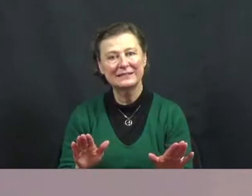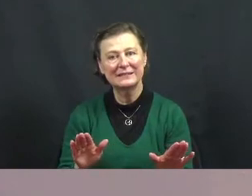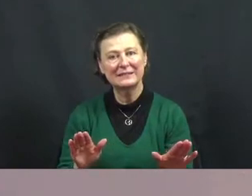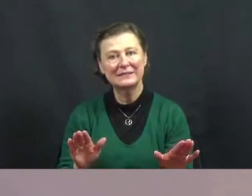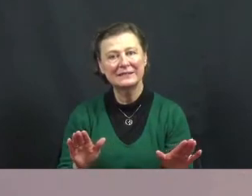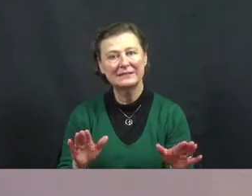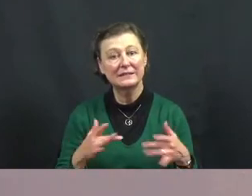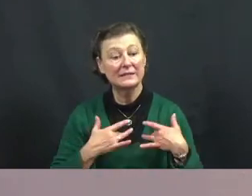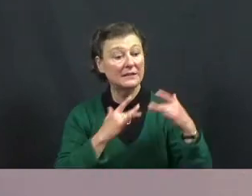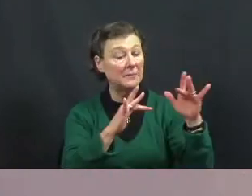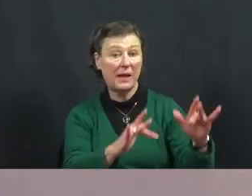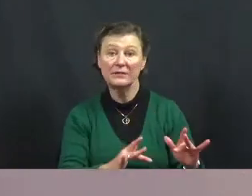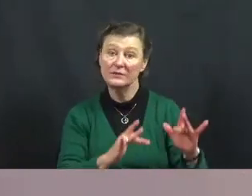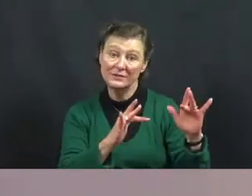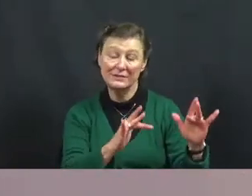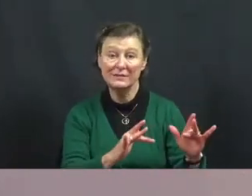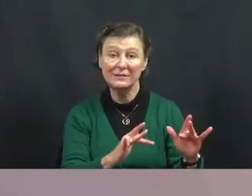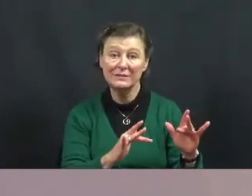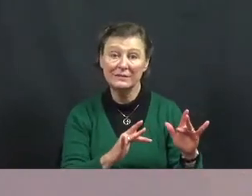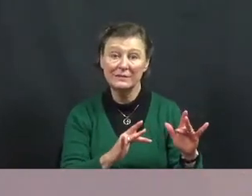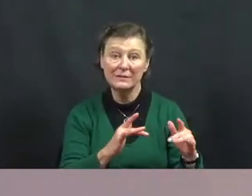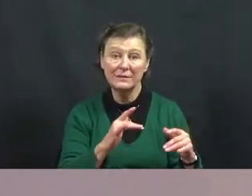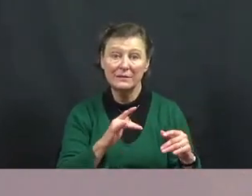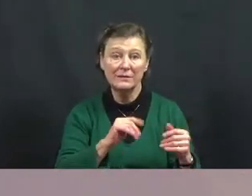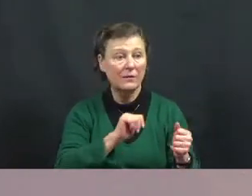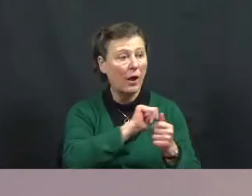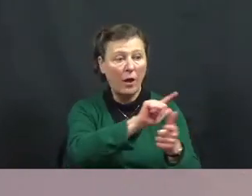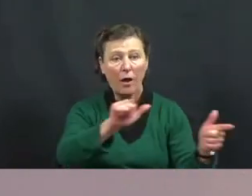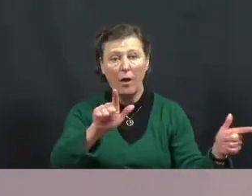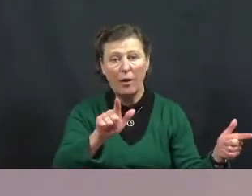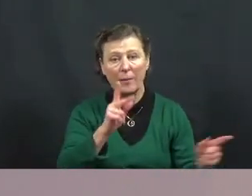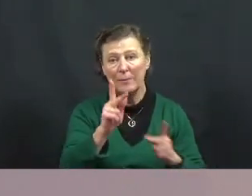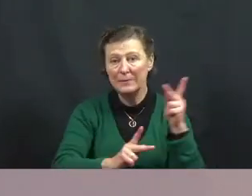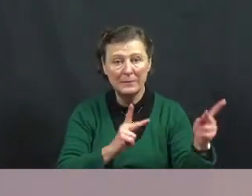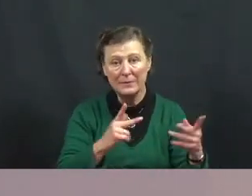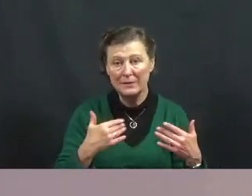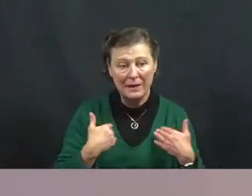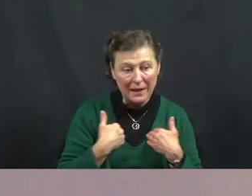and compassion for all the beings.